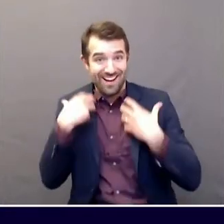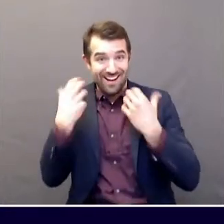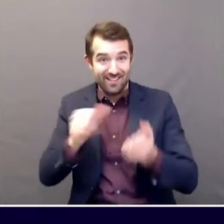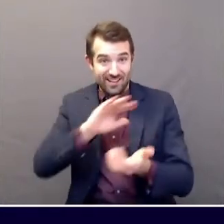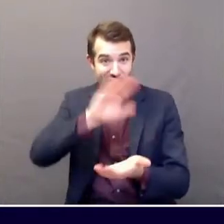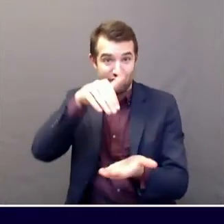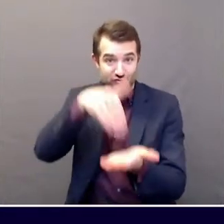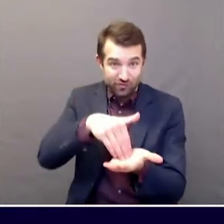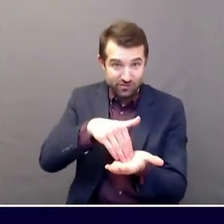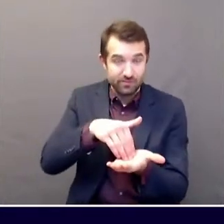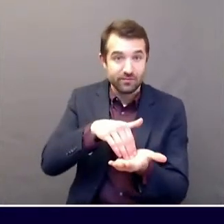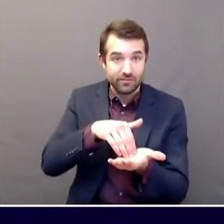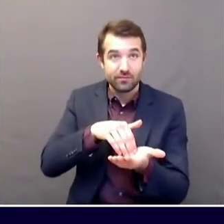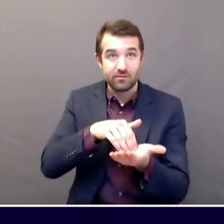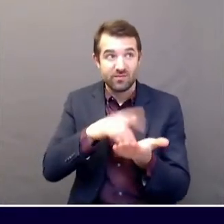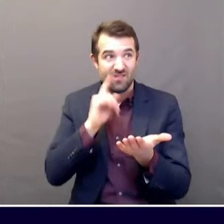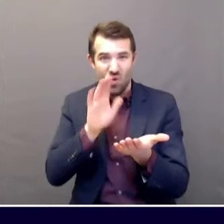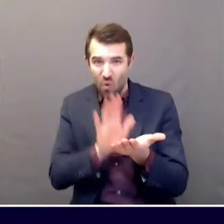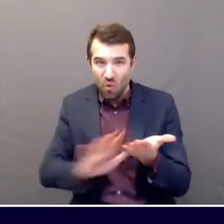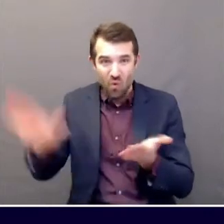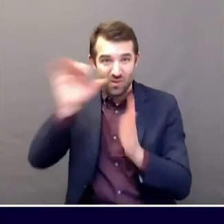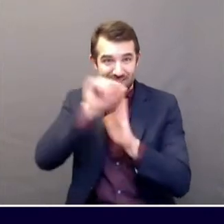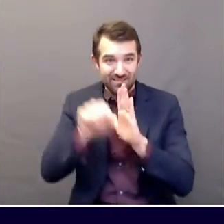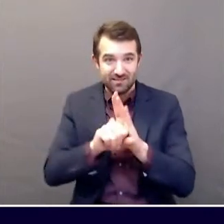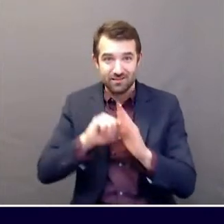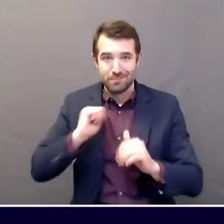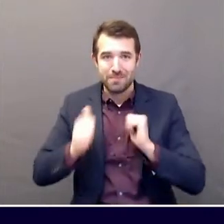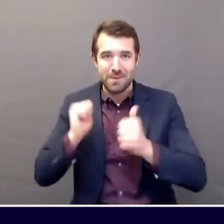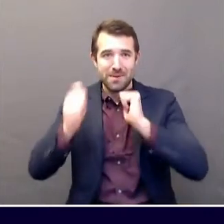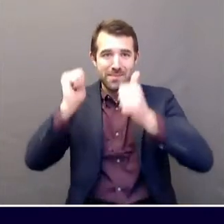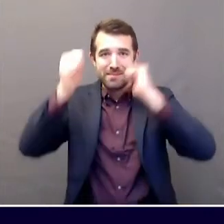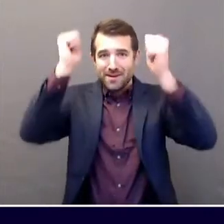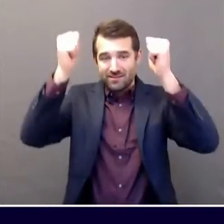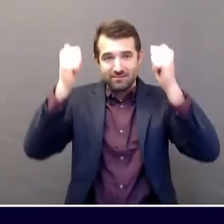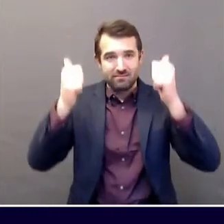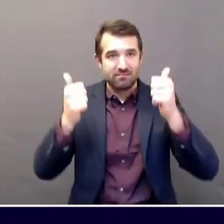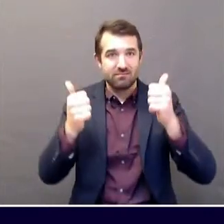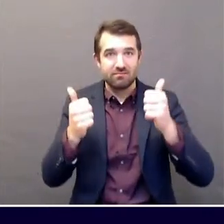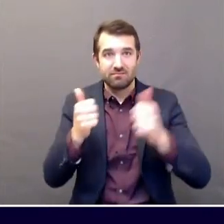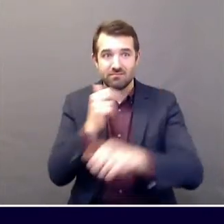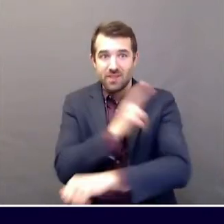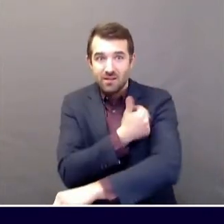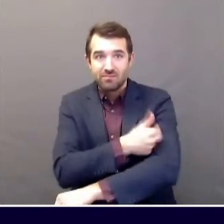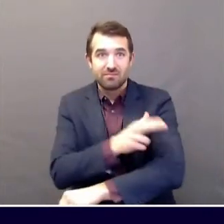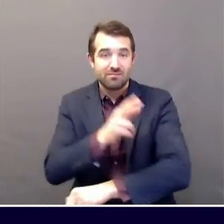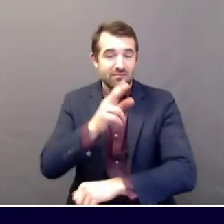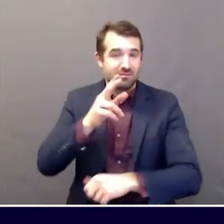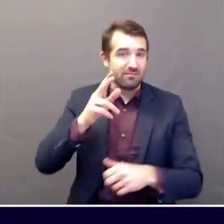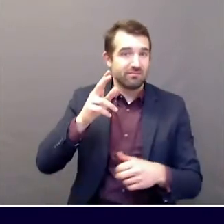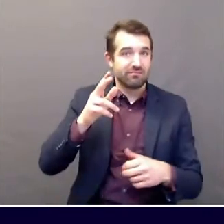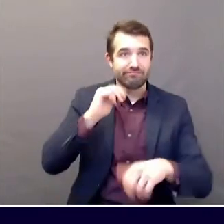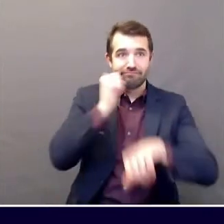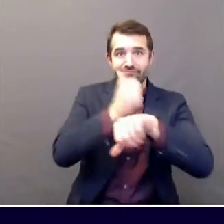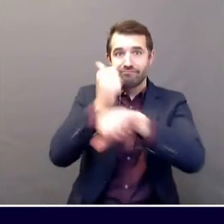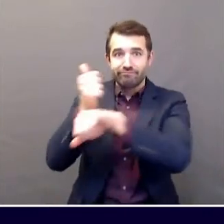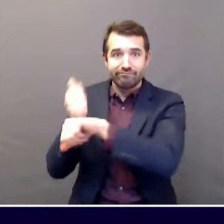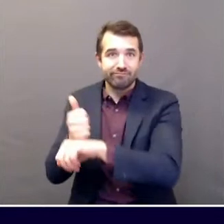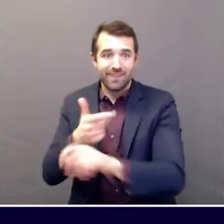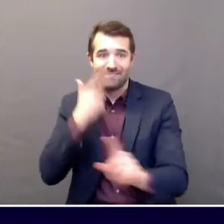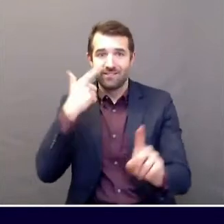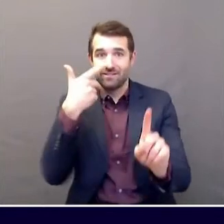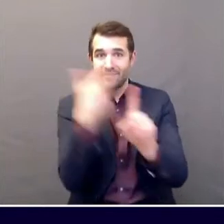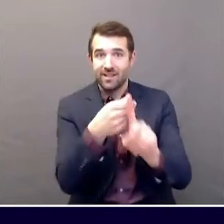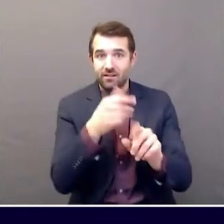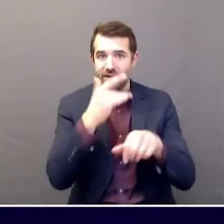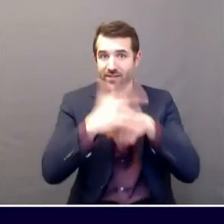wide coverage across the state, working with hospitals across the state to offer more clinics, things of that nature. That's what we think is the best